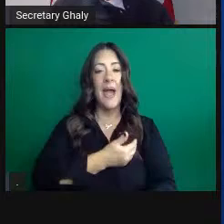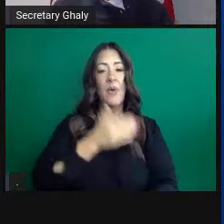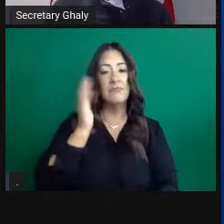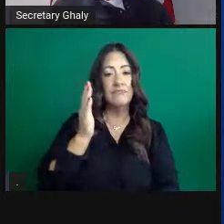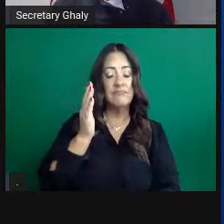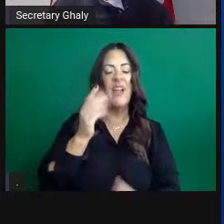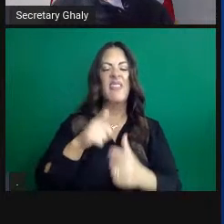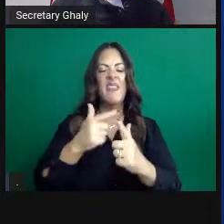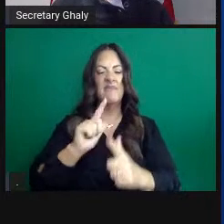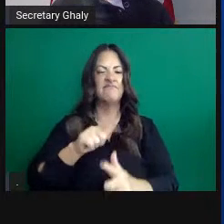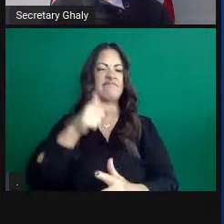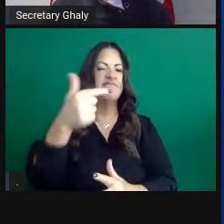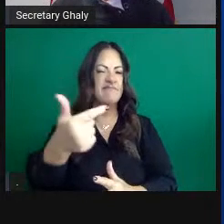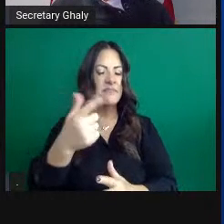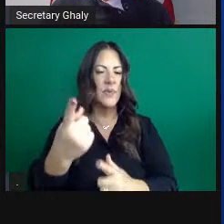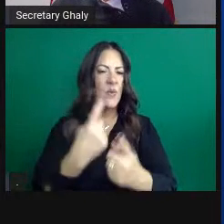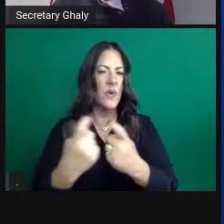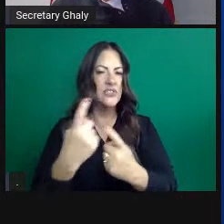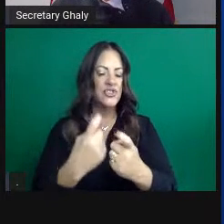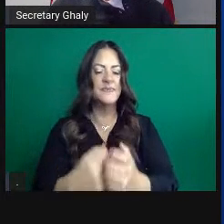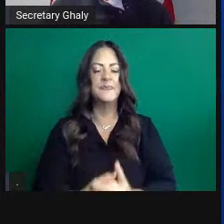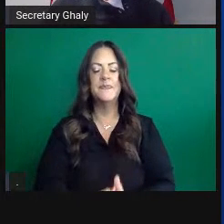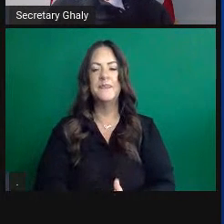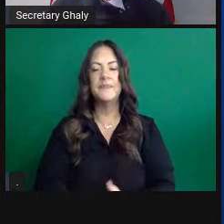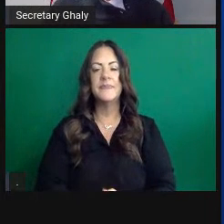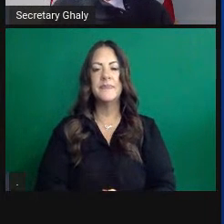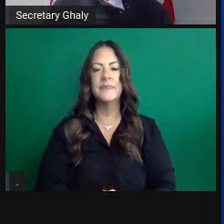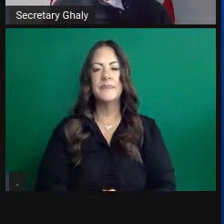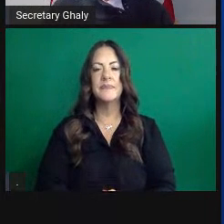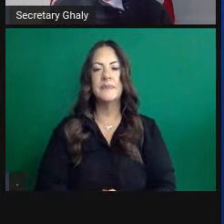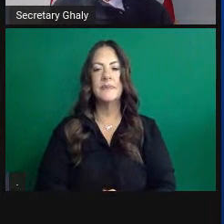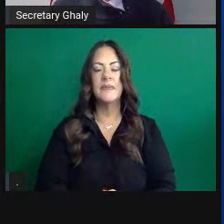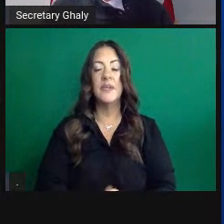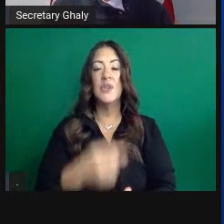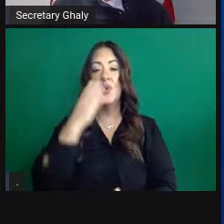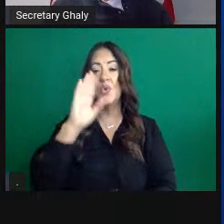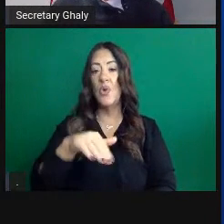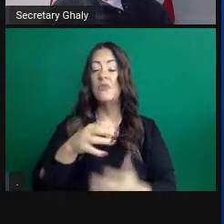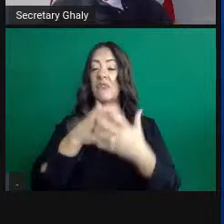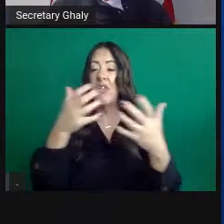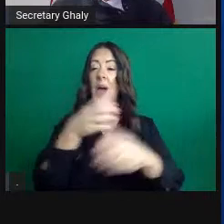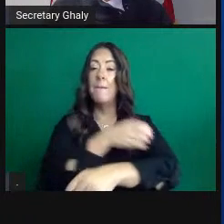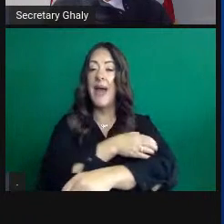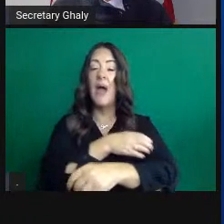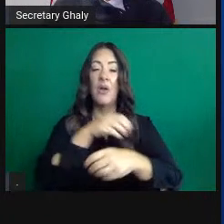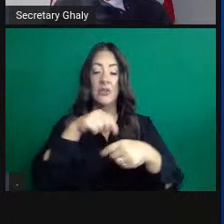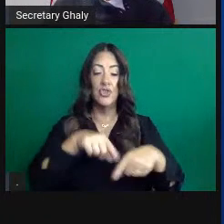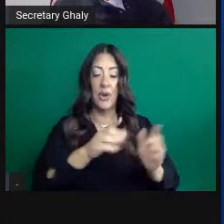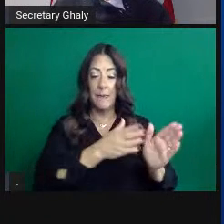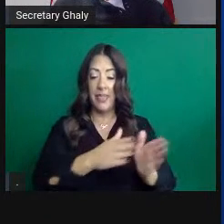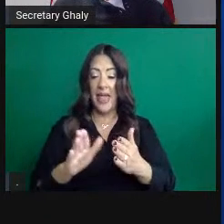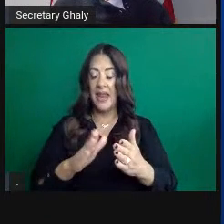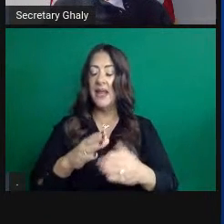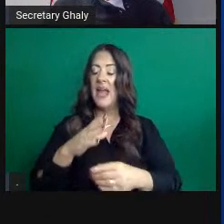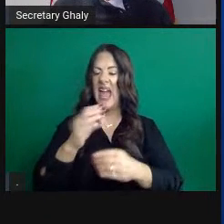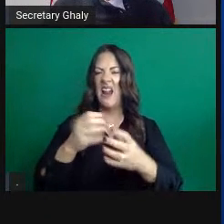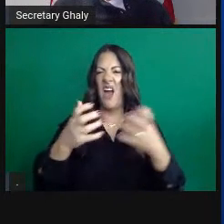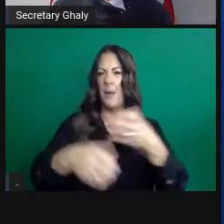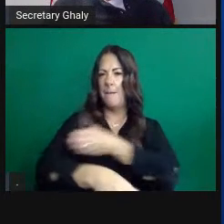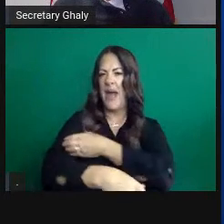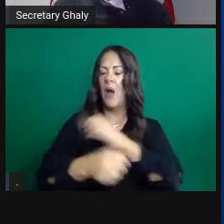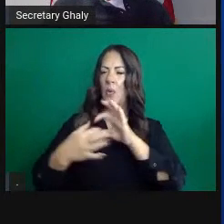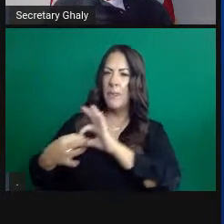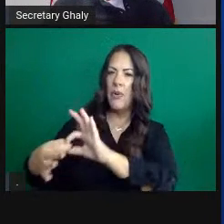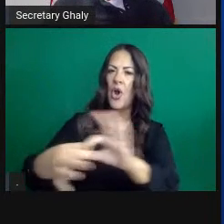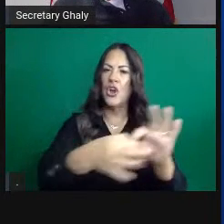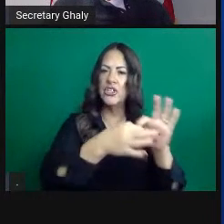few questions, think you heard that there is power in planning, power in partnership, and there's no intention